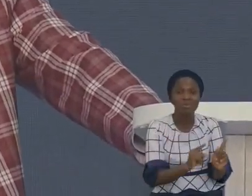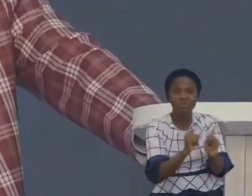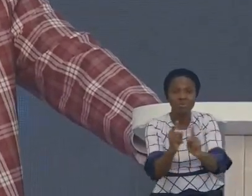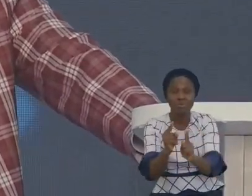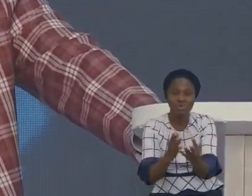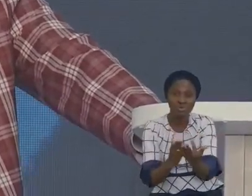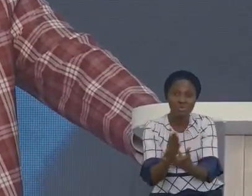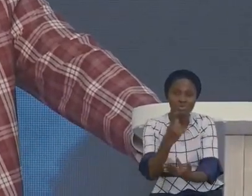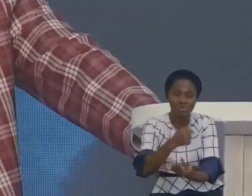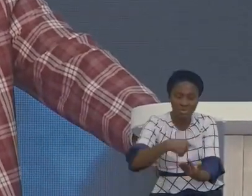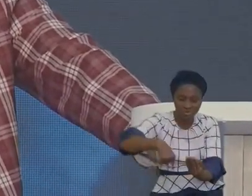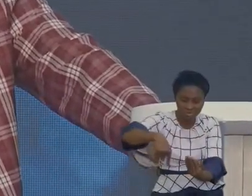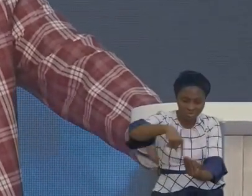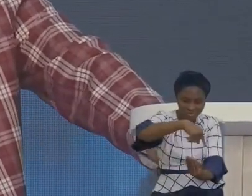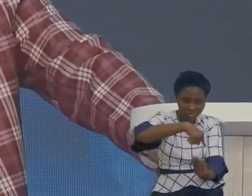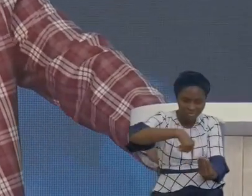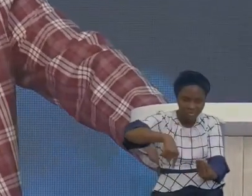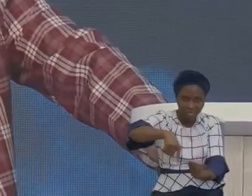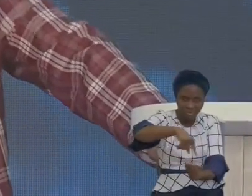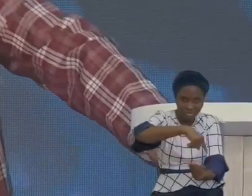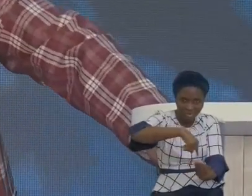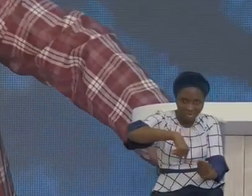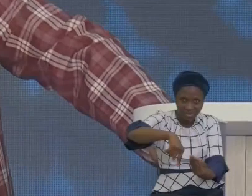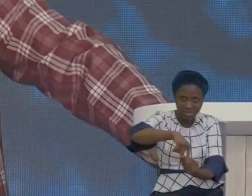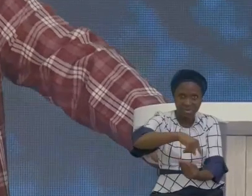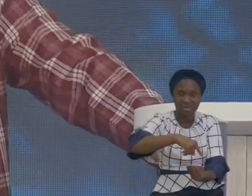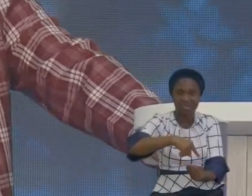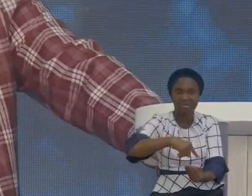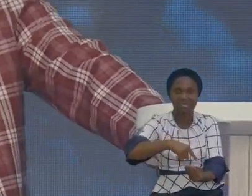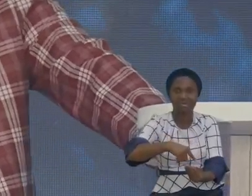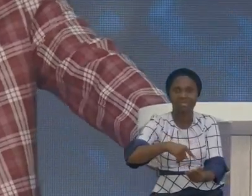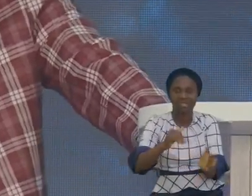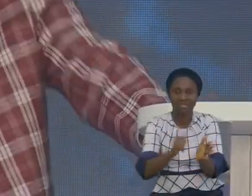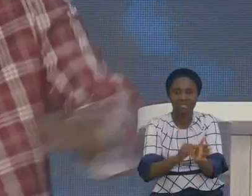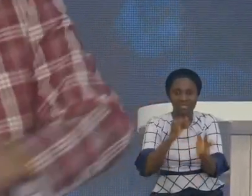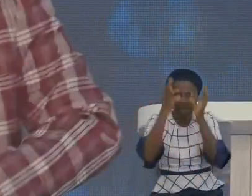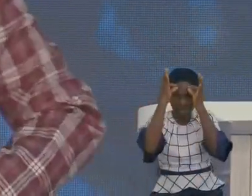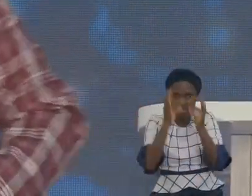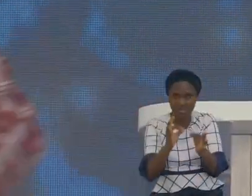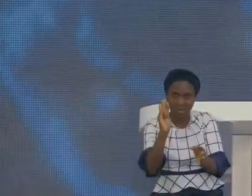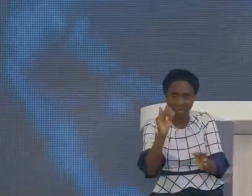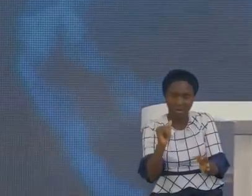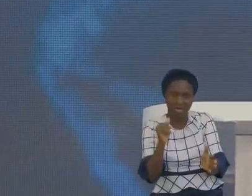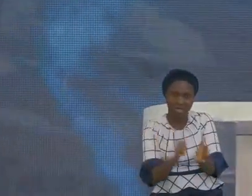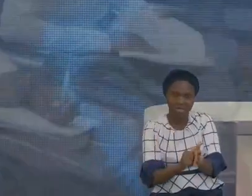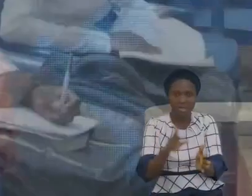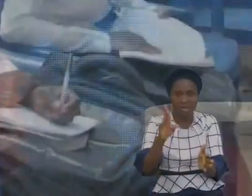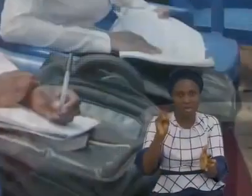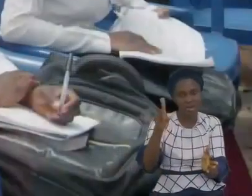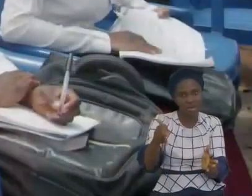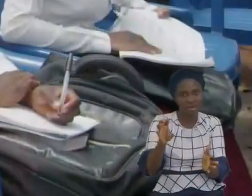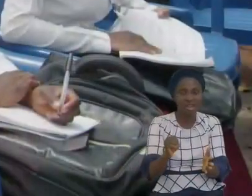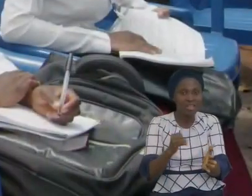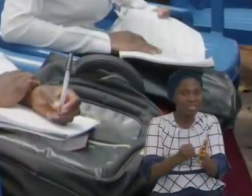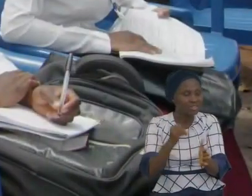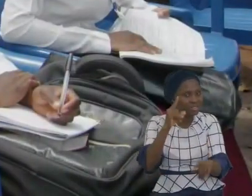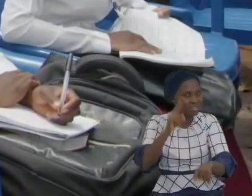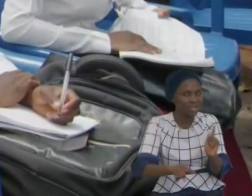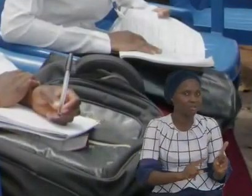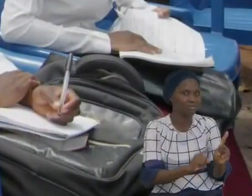It will not go beyond that circumference.